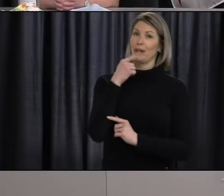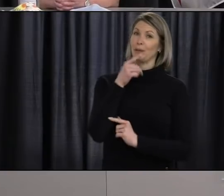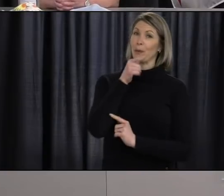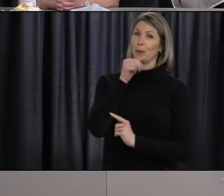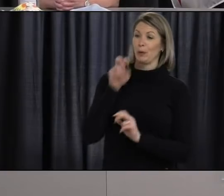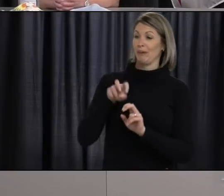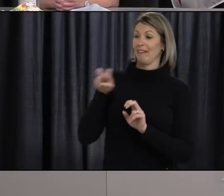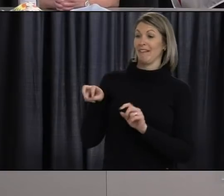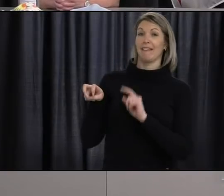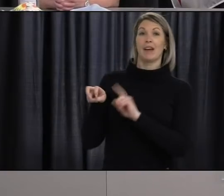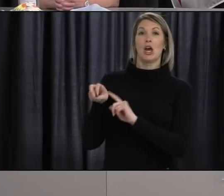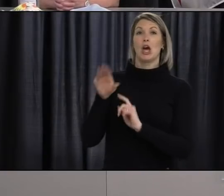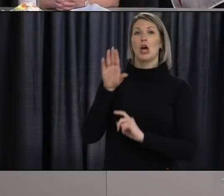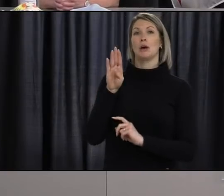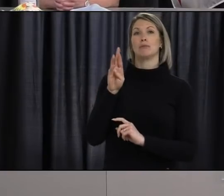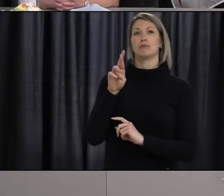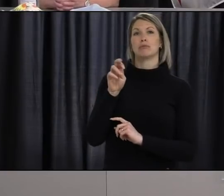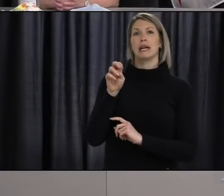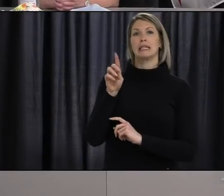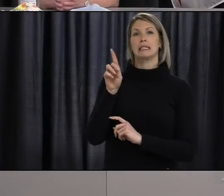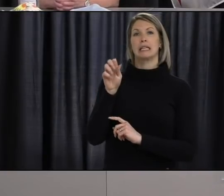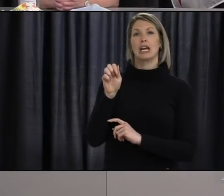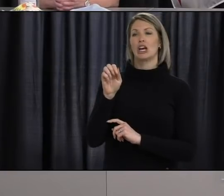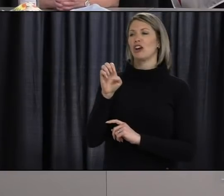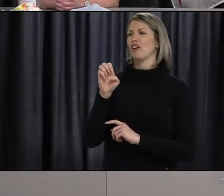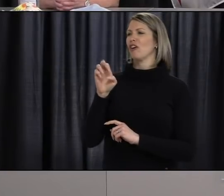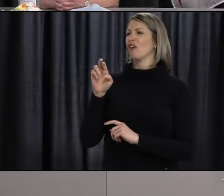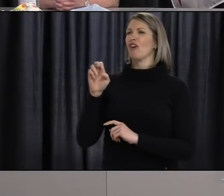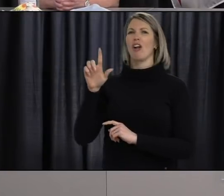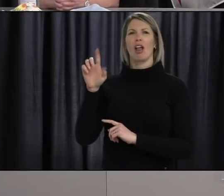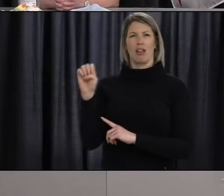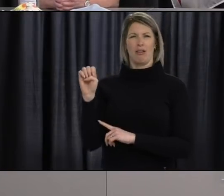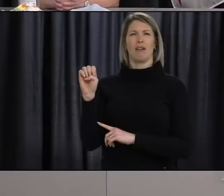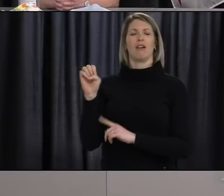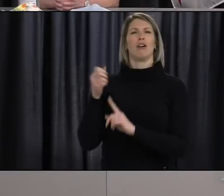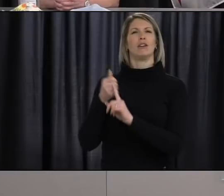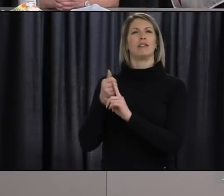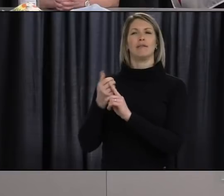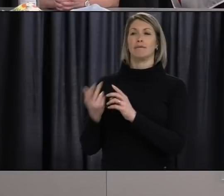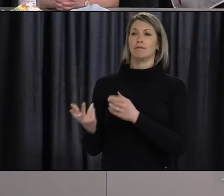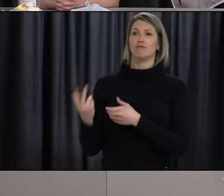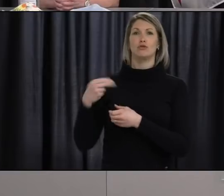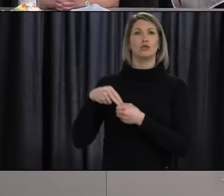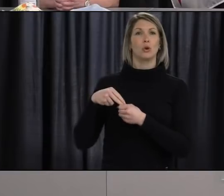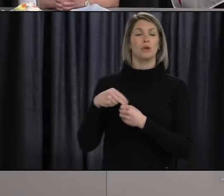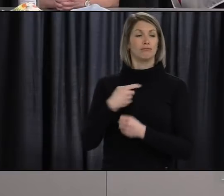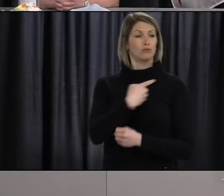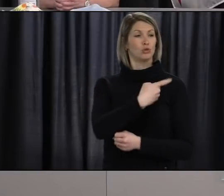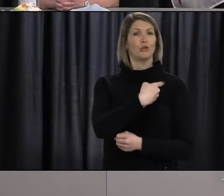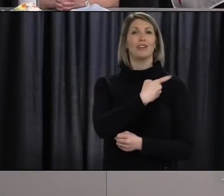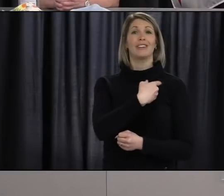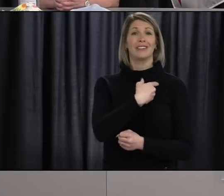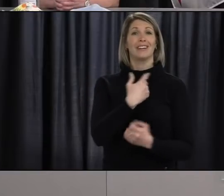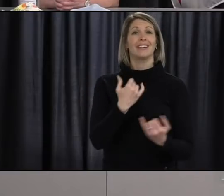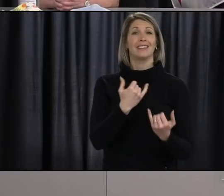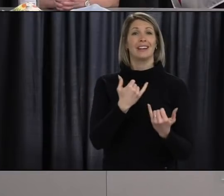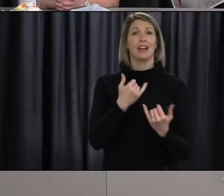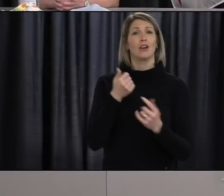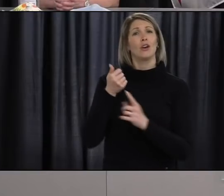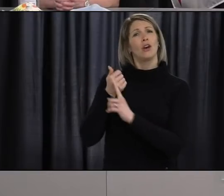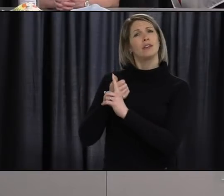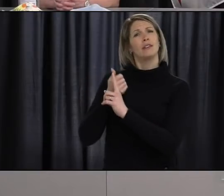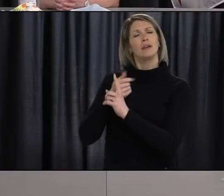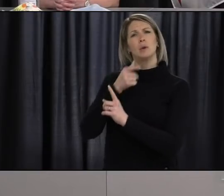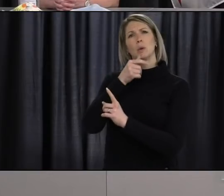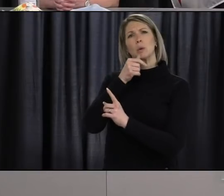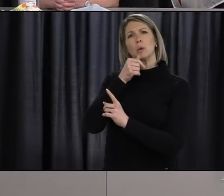us is Brenda Hurls, and she's joining Minister Hagee and Dr. Fitzgerald with me today. Now, Brenda's an infection